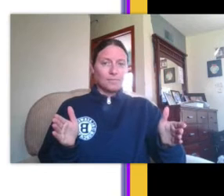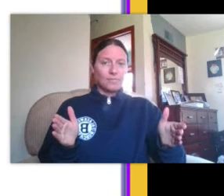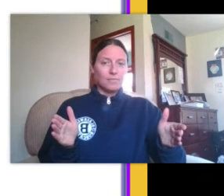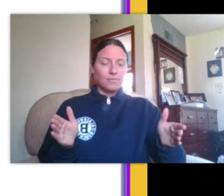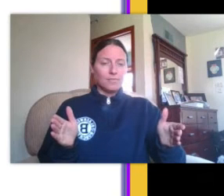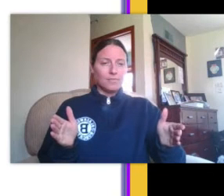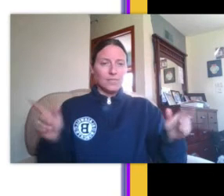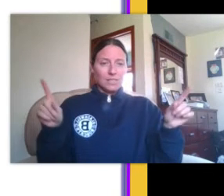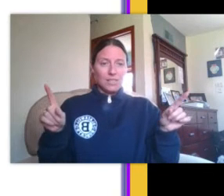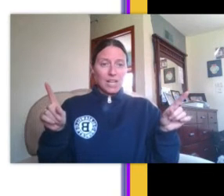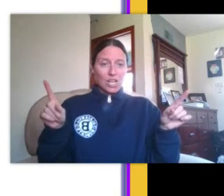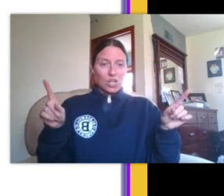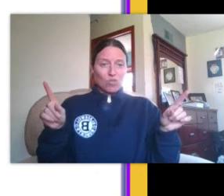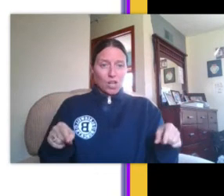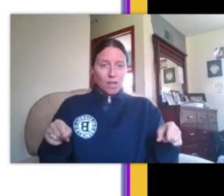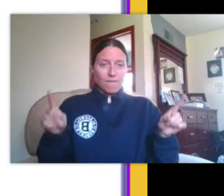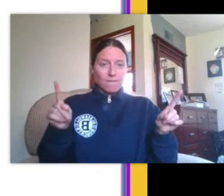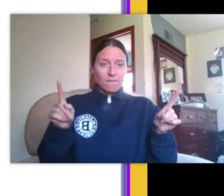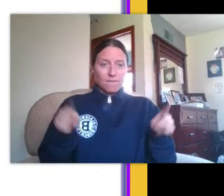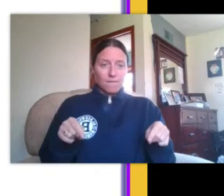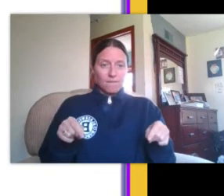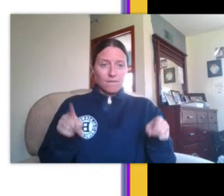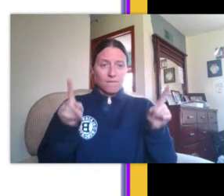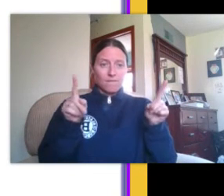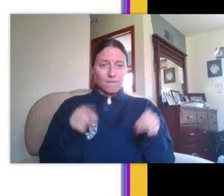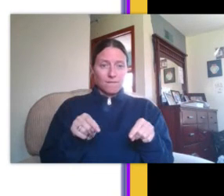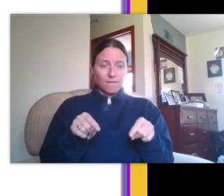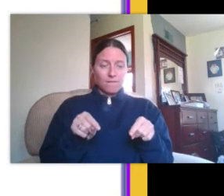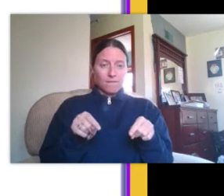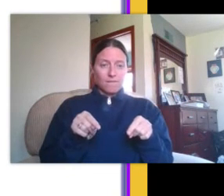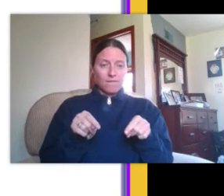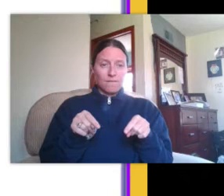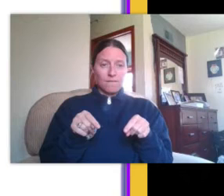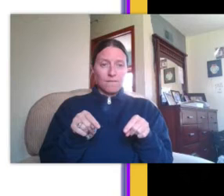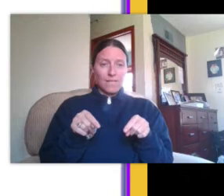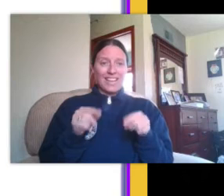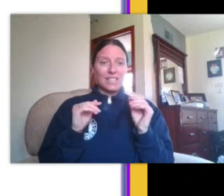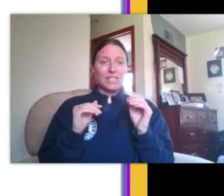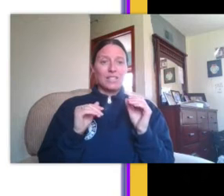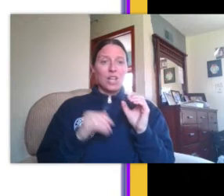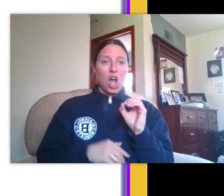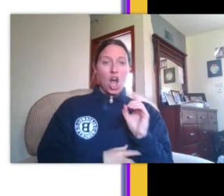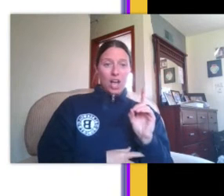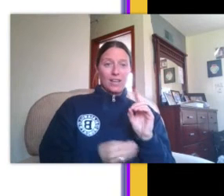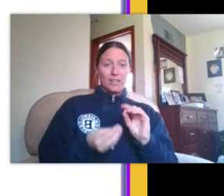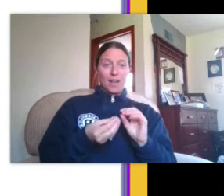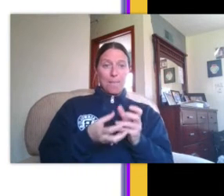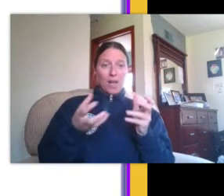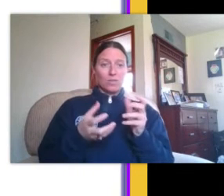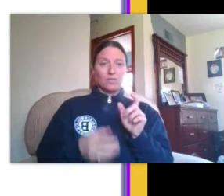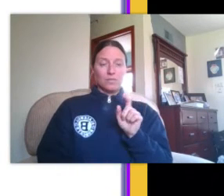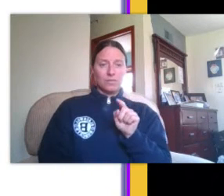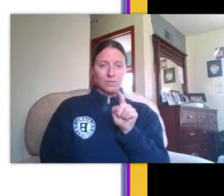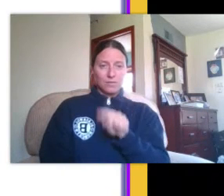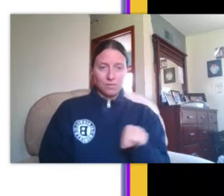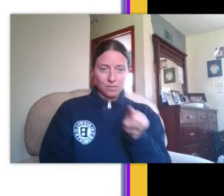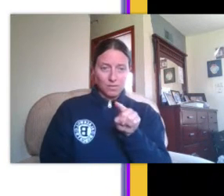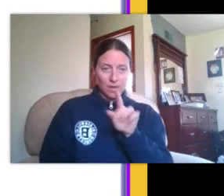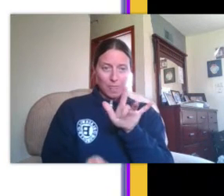move towards the middle from the sides, and since this is an odd, the answer is